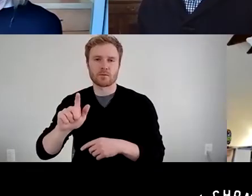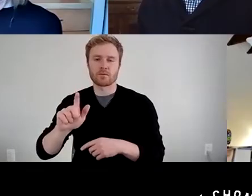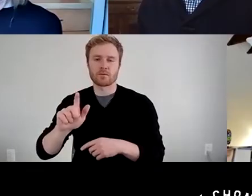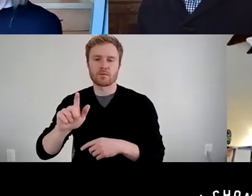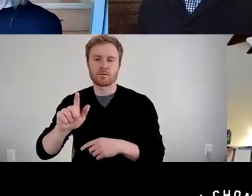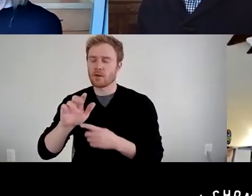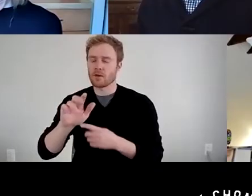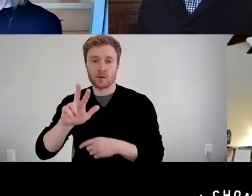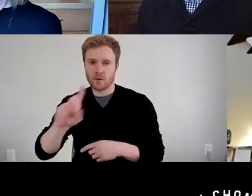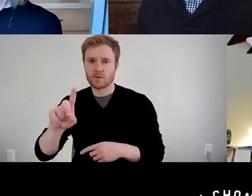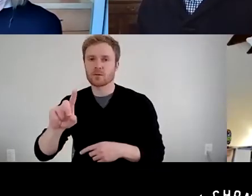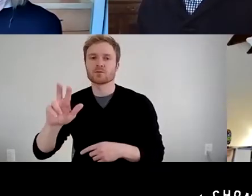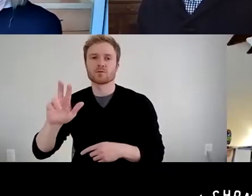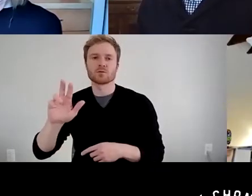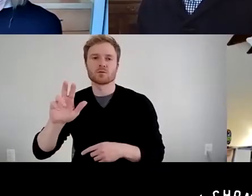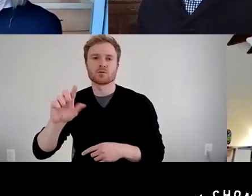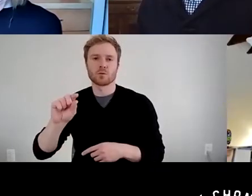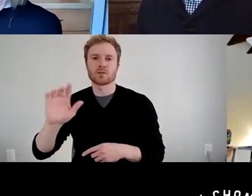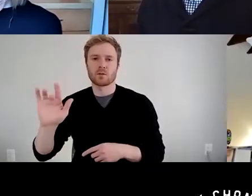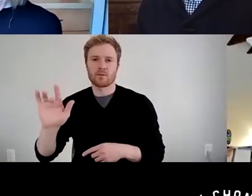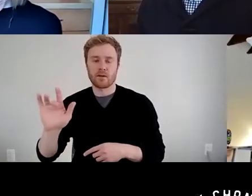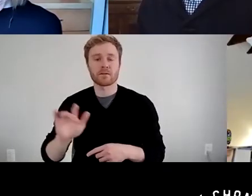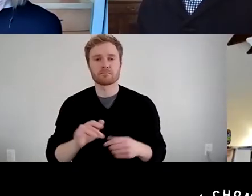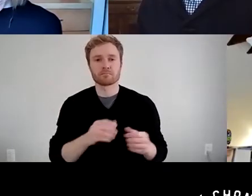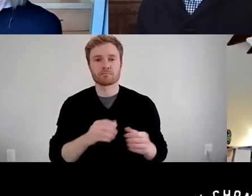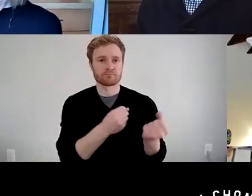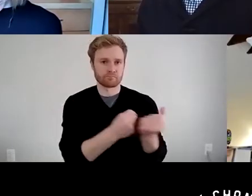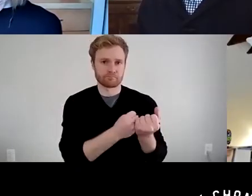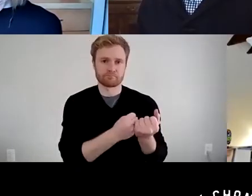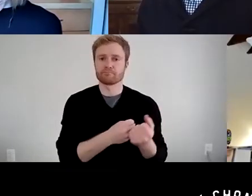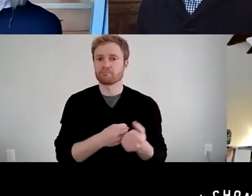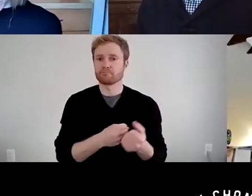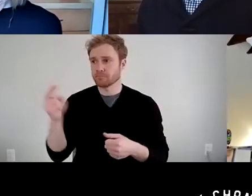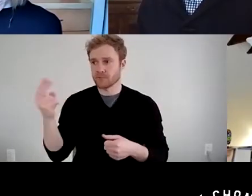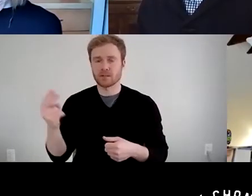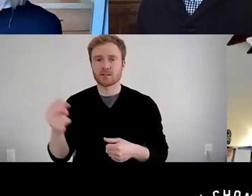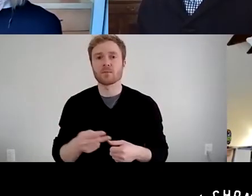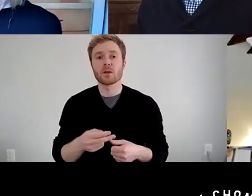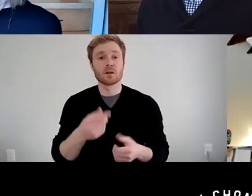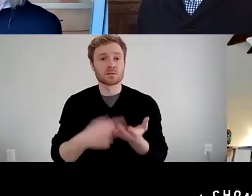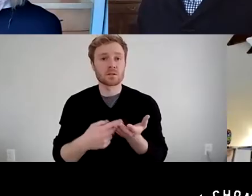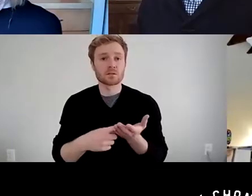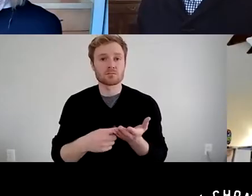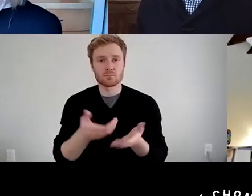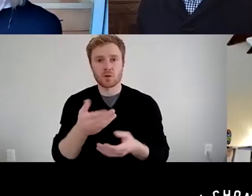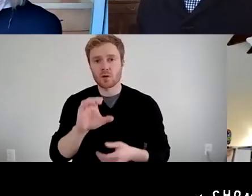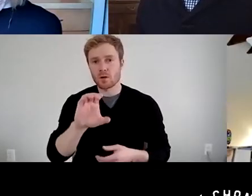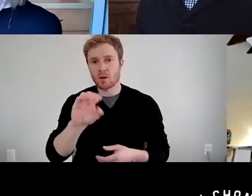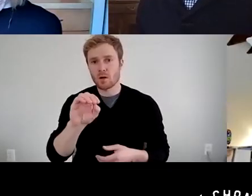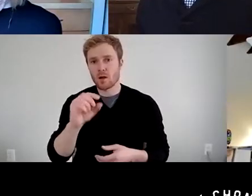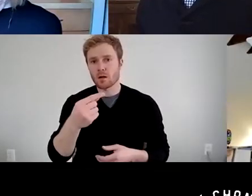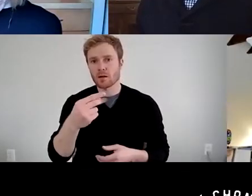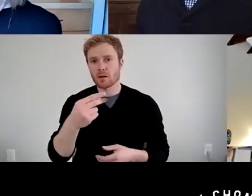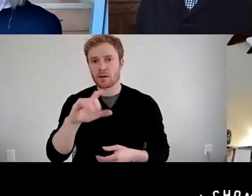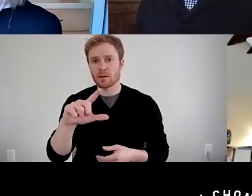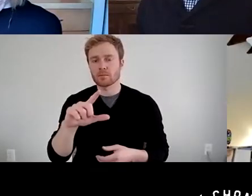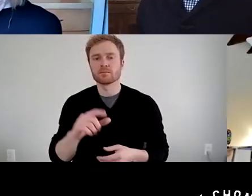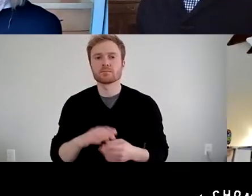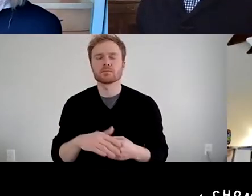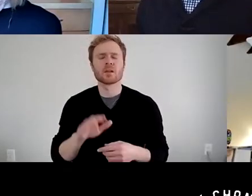Wilkinsburg for the collection of a portion of the Bureau's municipal waste by the city for a term of 5 years commencing January